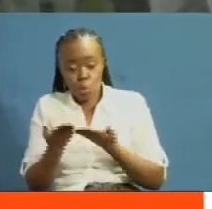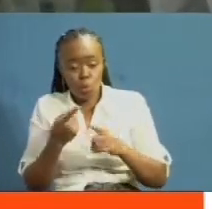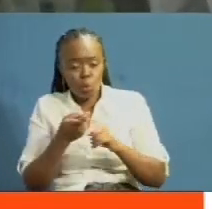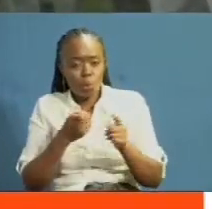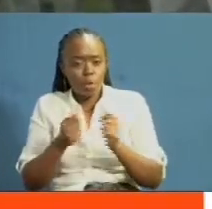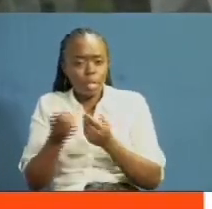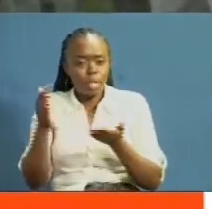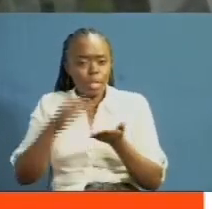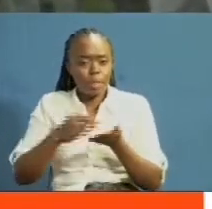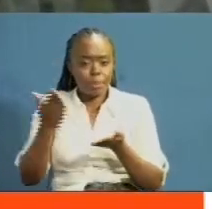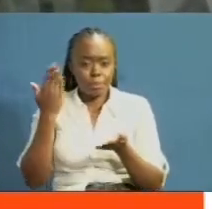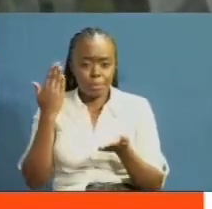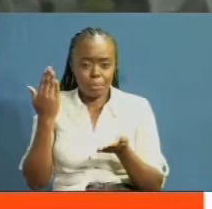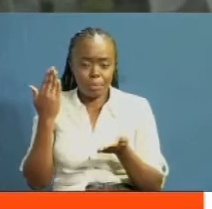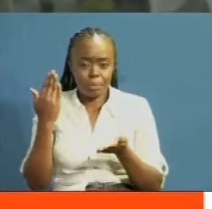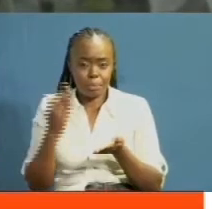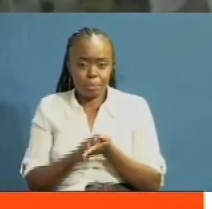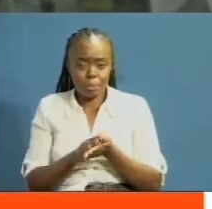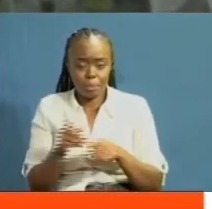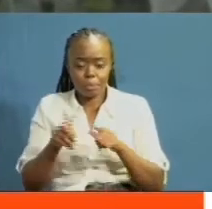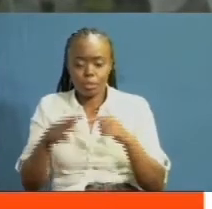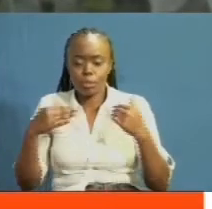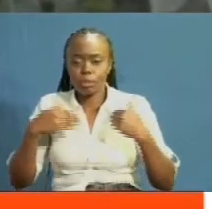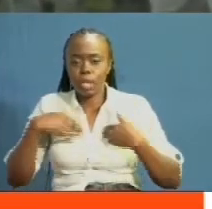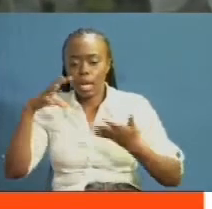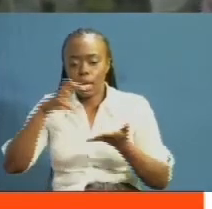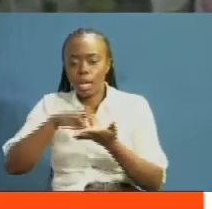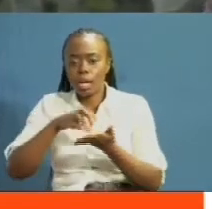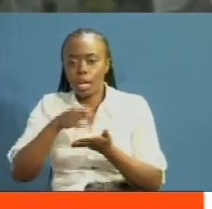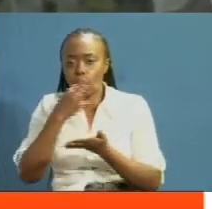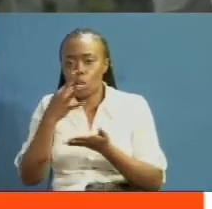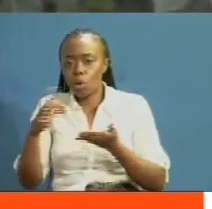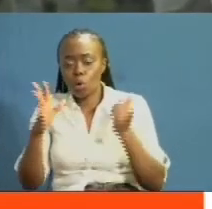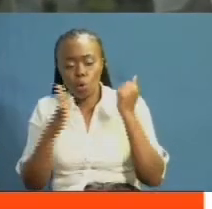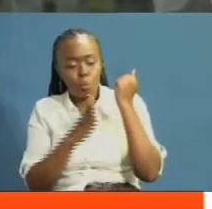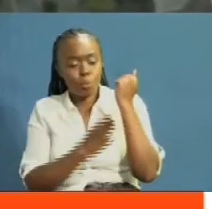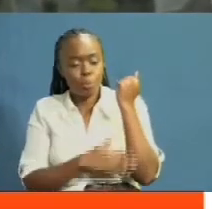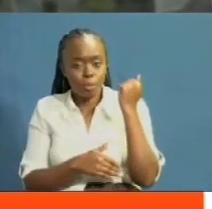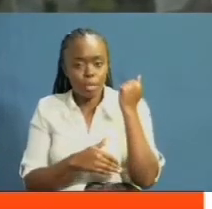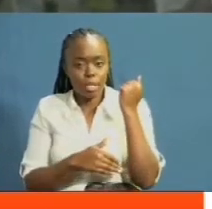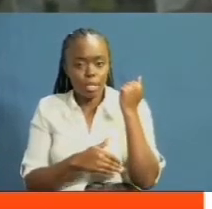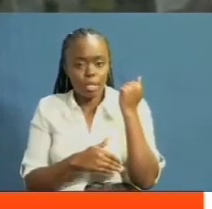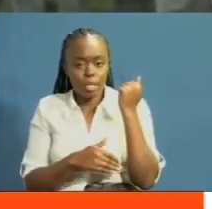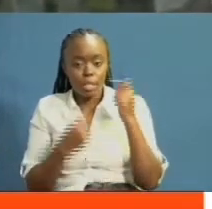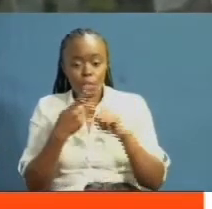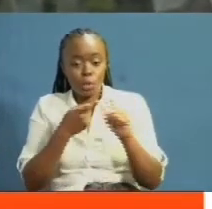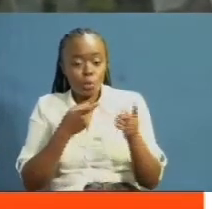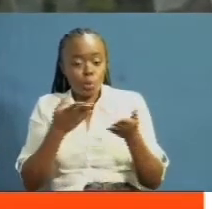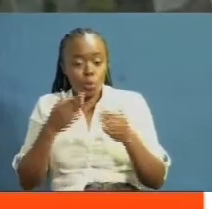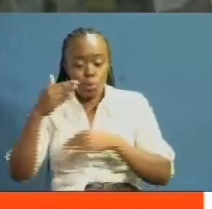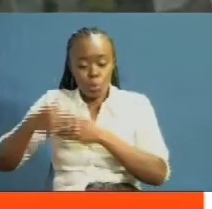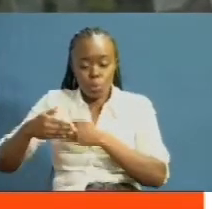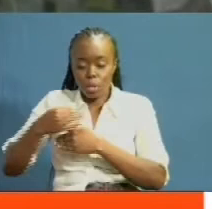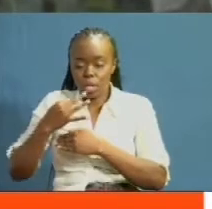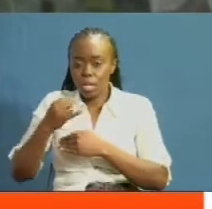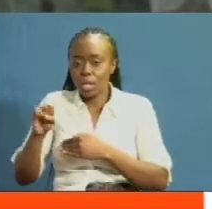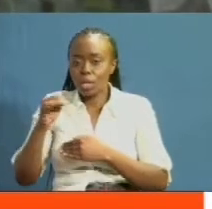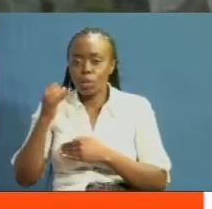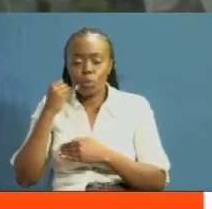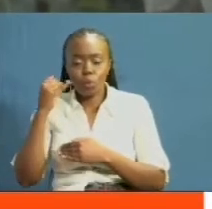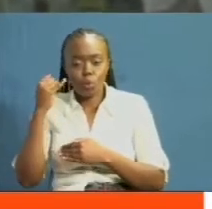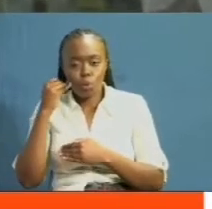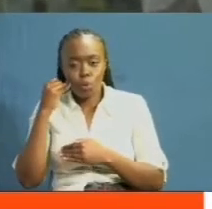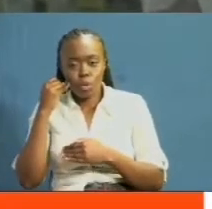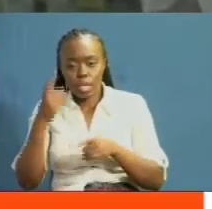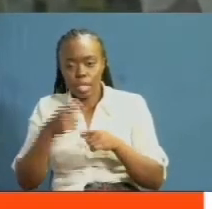ambazo zimepita, tumekuwa na visa vya uhalifu katika mpaka wa Nakuru